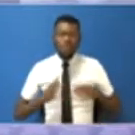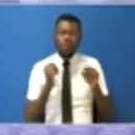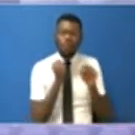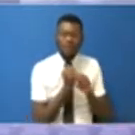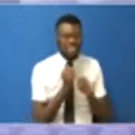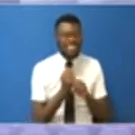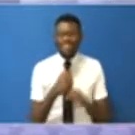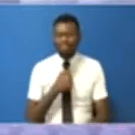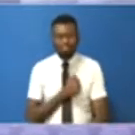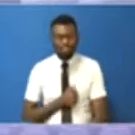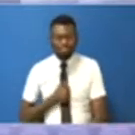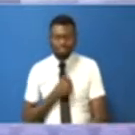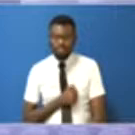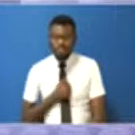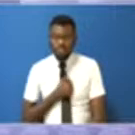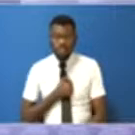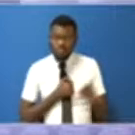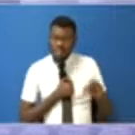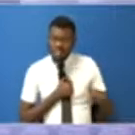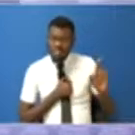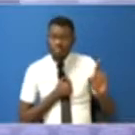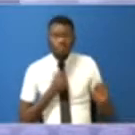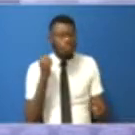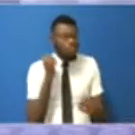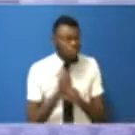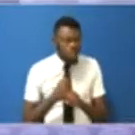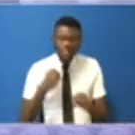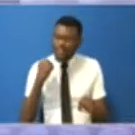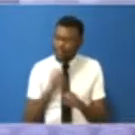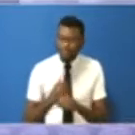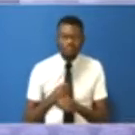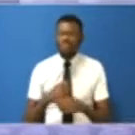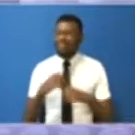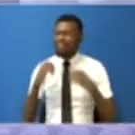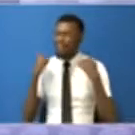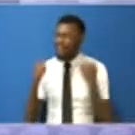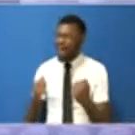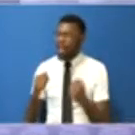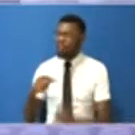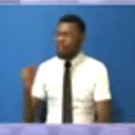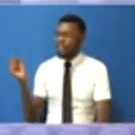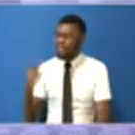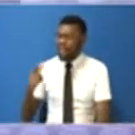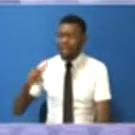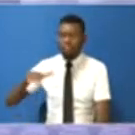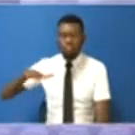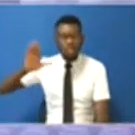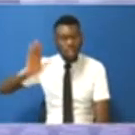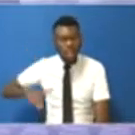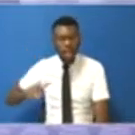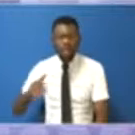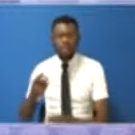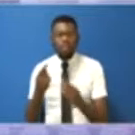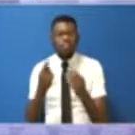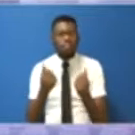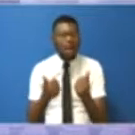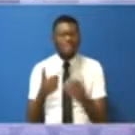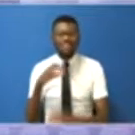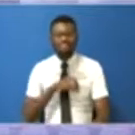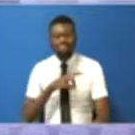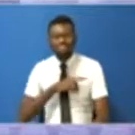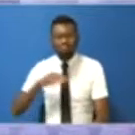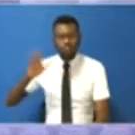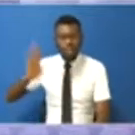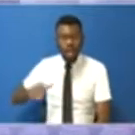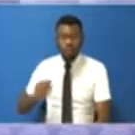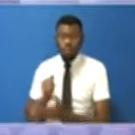apologize to them they do unbelievable their their salaries are delayed their remittances are delayed the